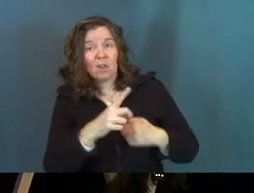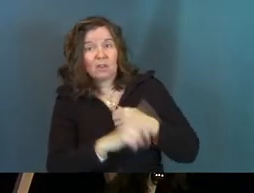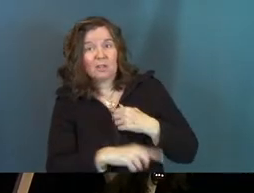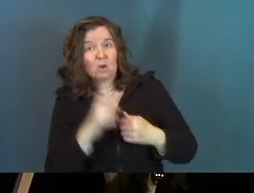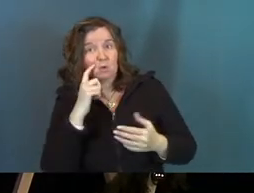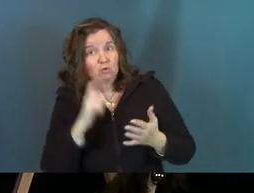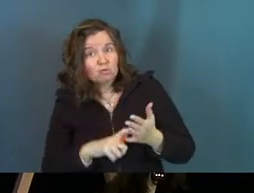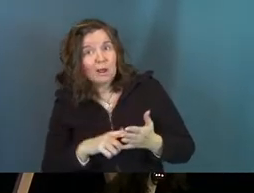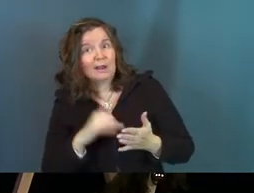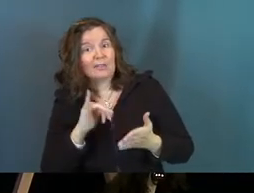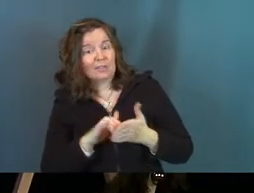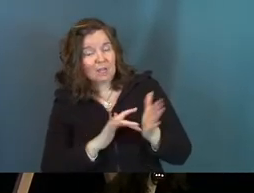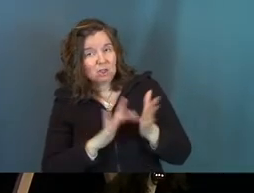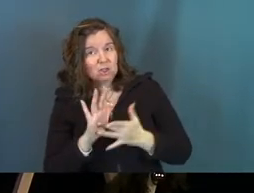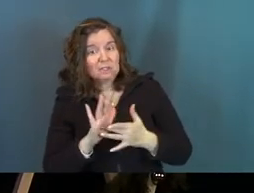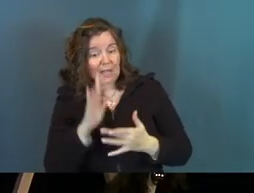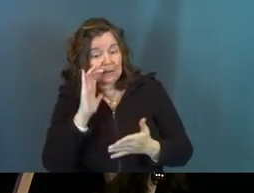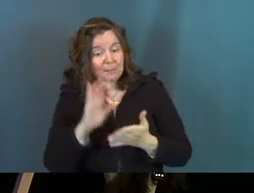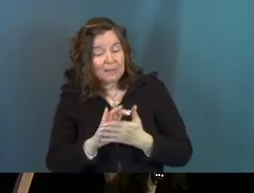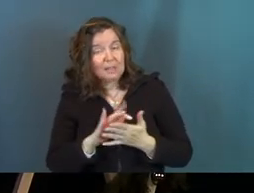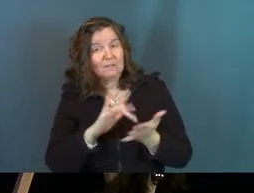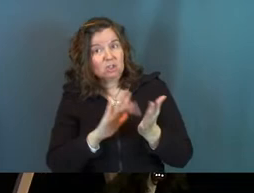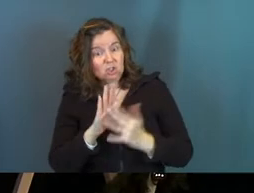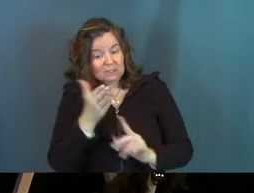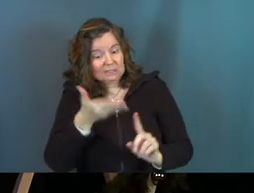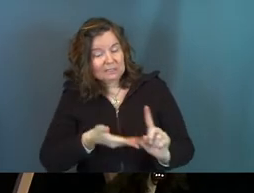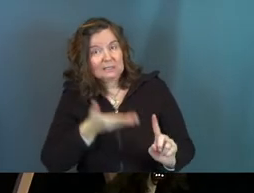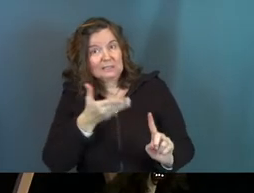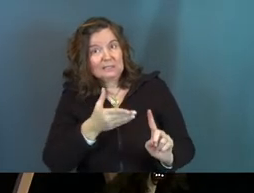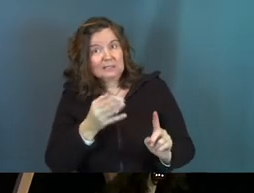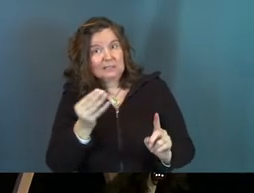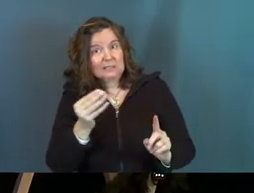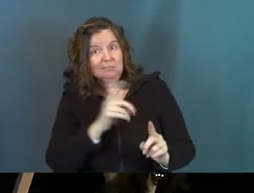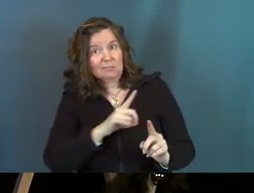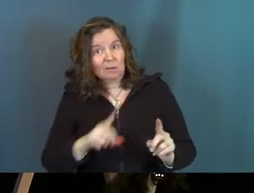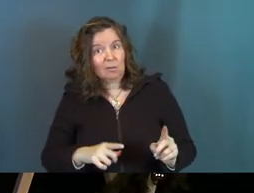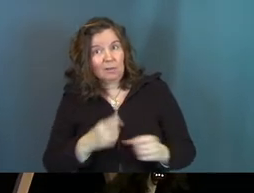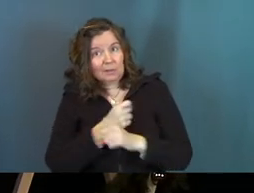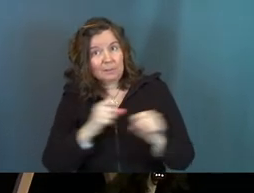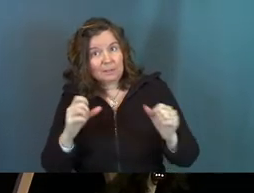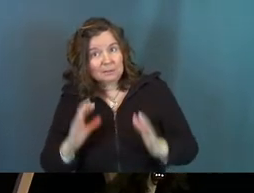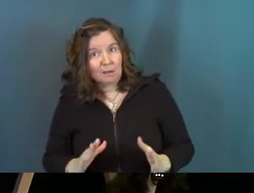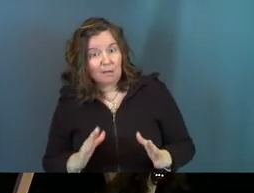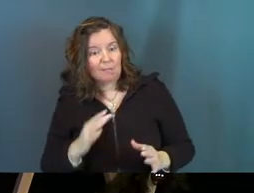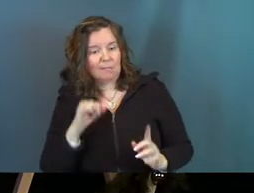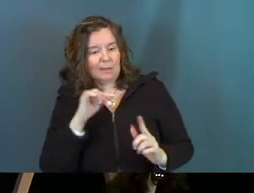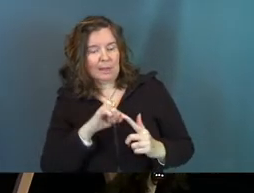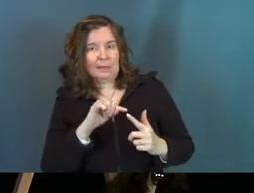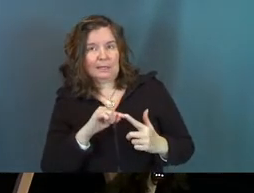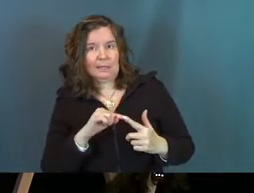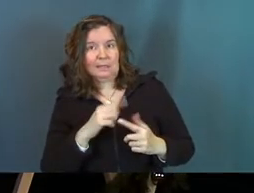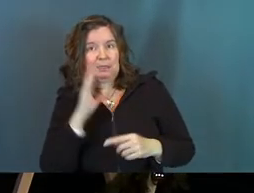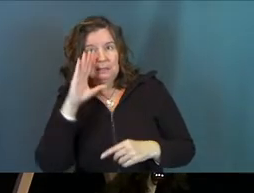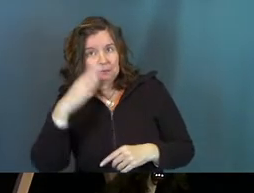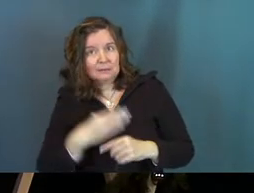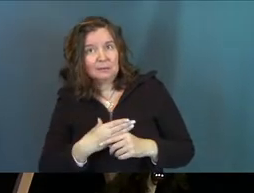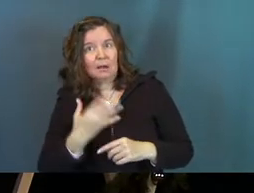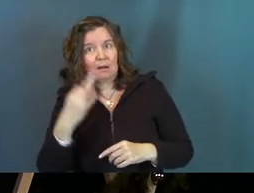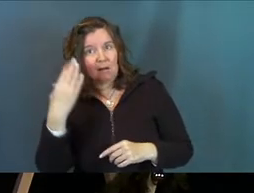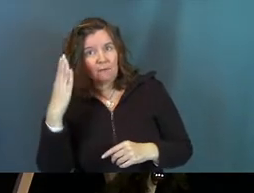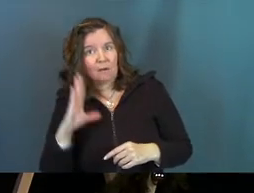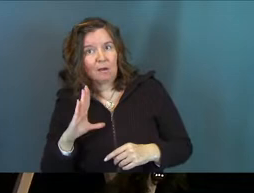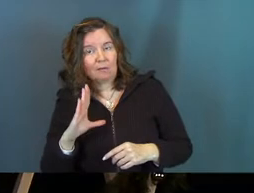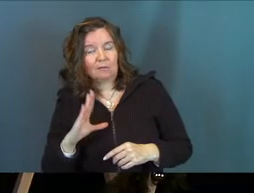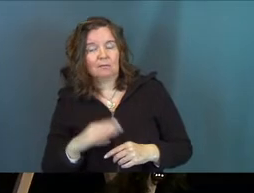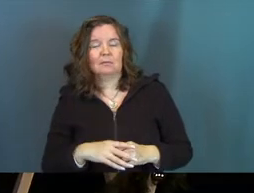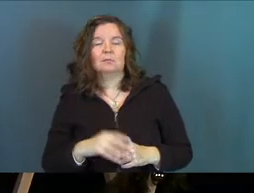criminal recognizes that Jesus, and he believes that Jesus is the Messiah. He believes that Jesus is the Son of